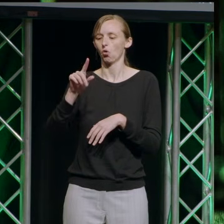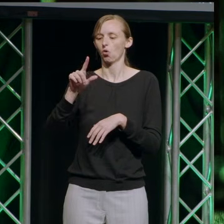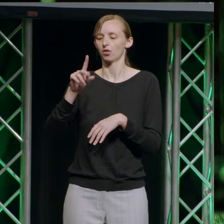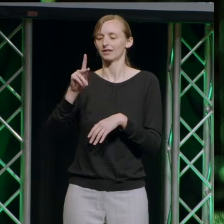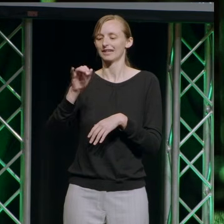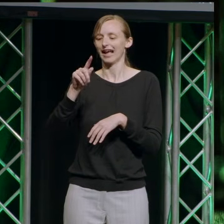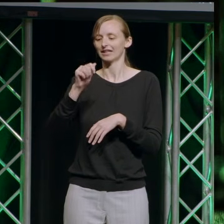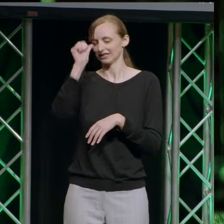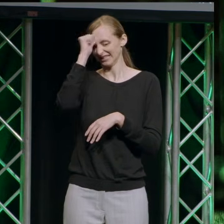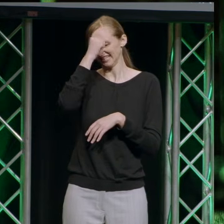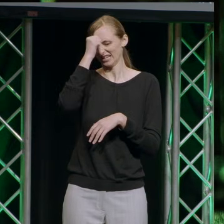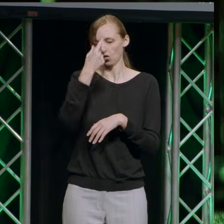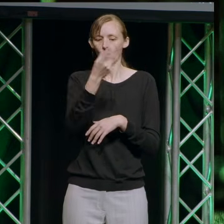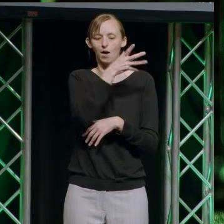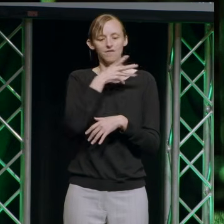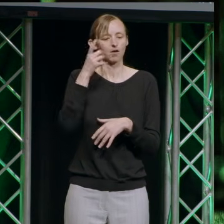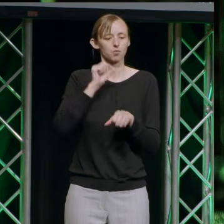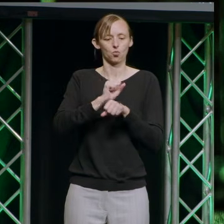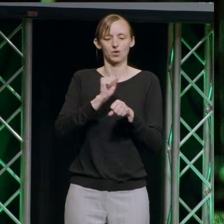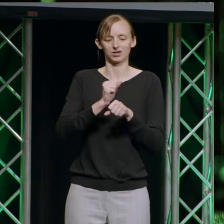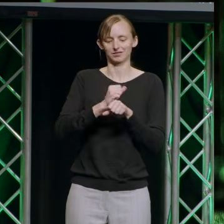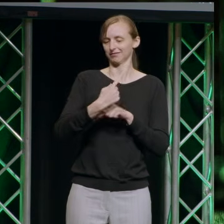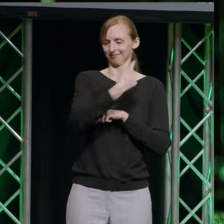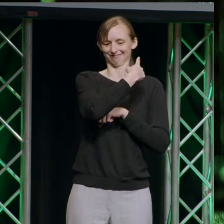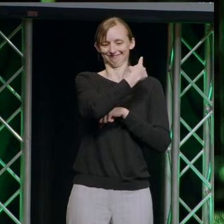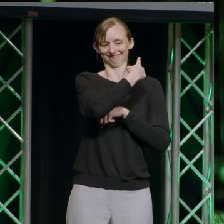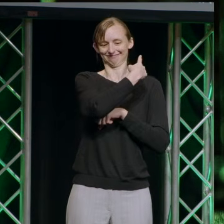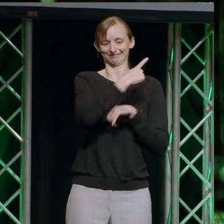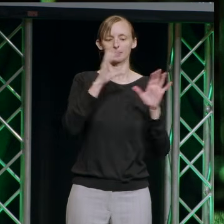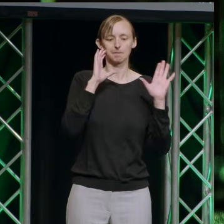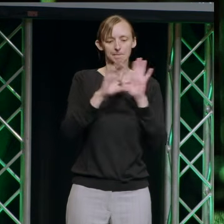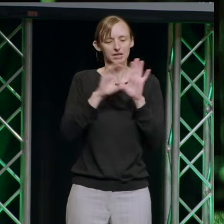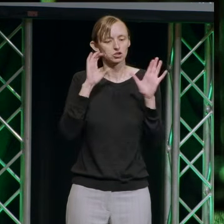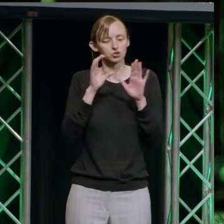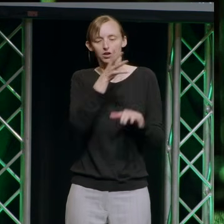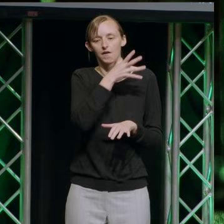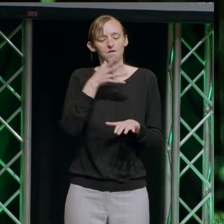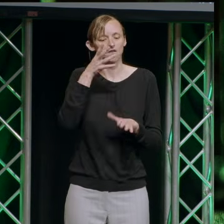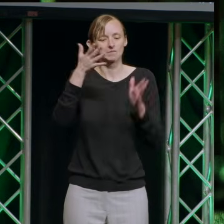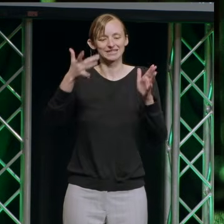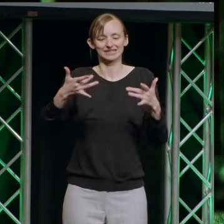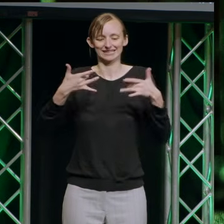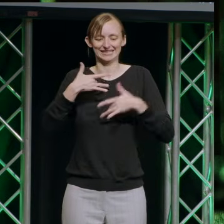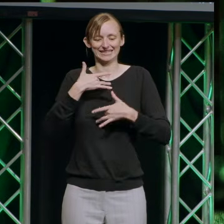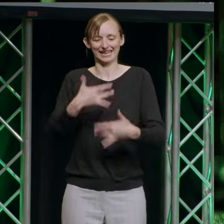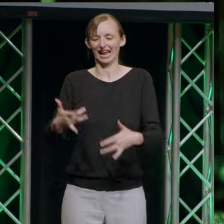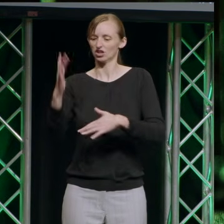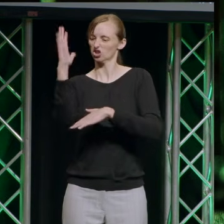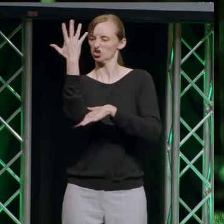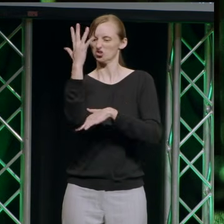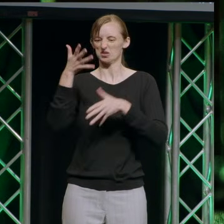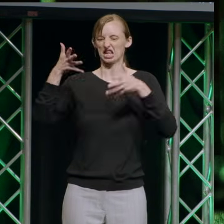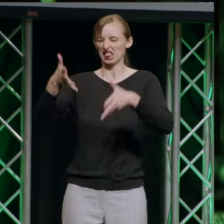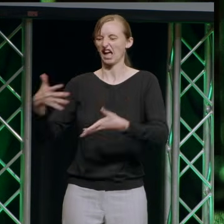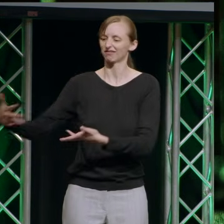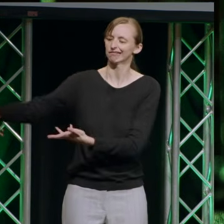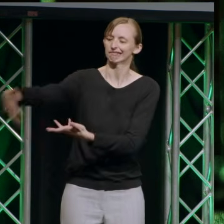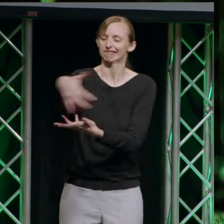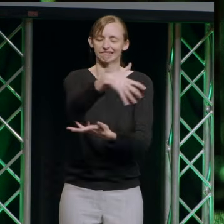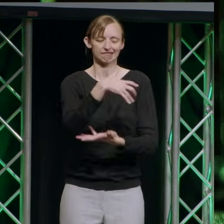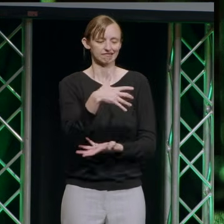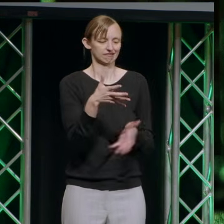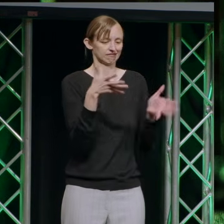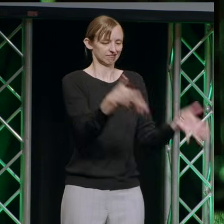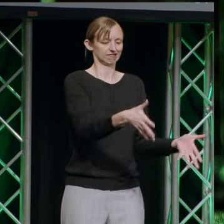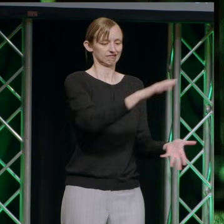from one of the farms where we work. And these farmers typically collect this waste, pile it up by the side of their field, and burn it because